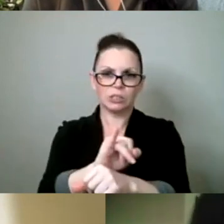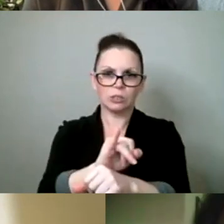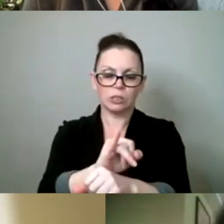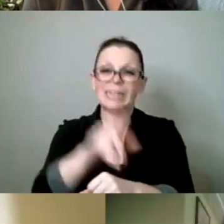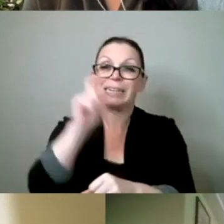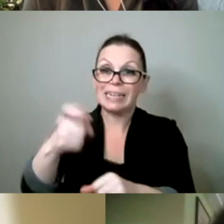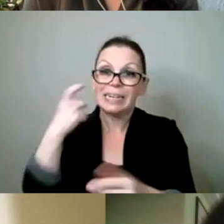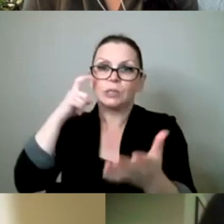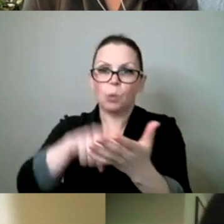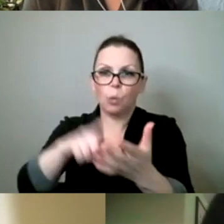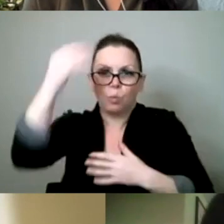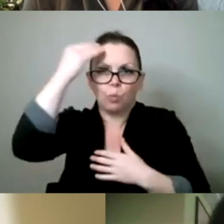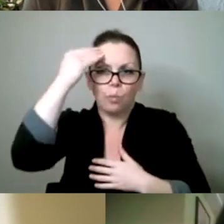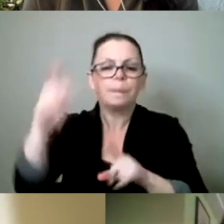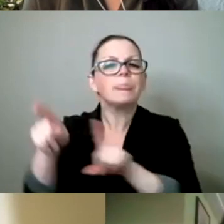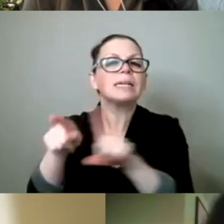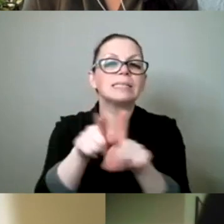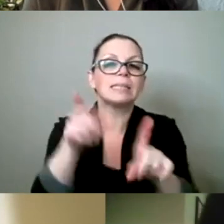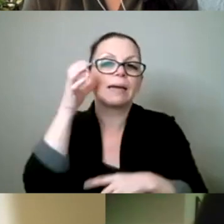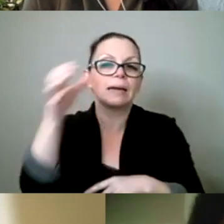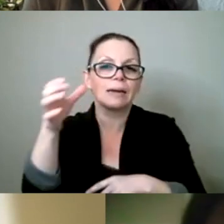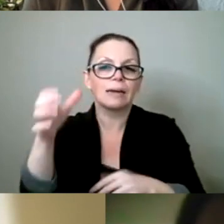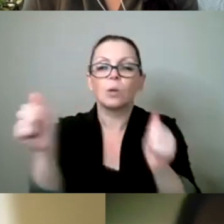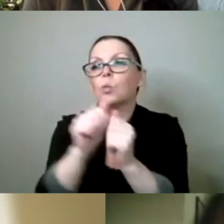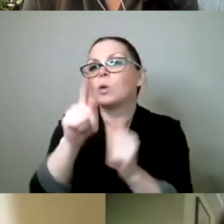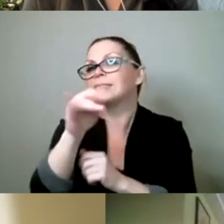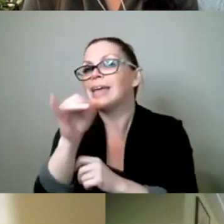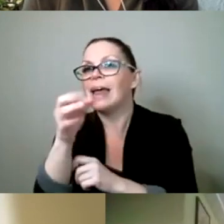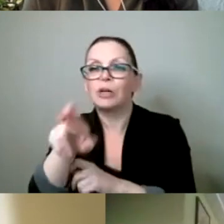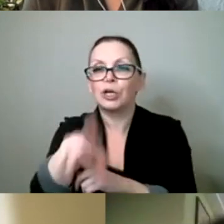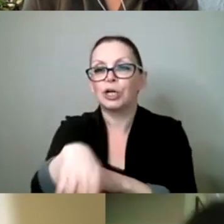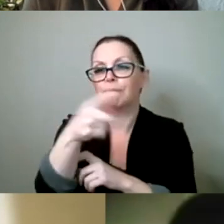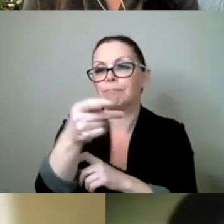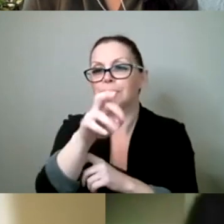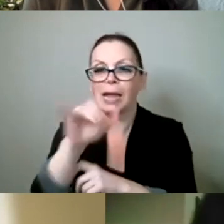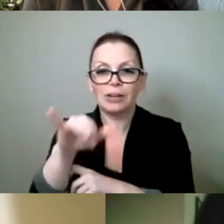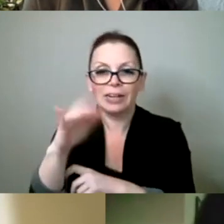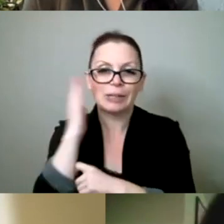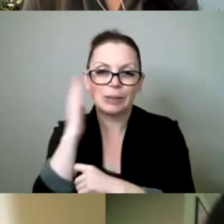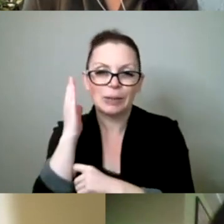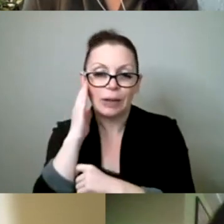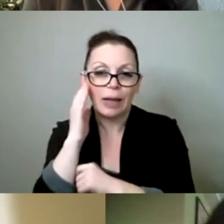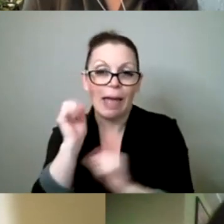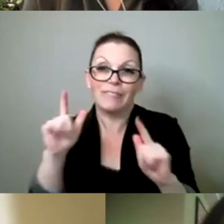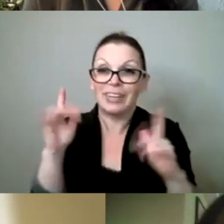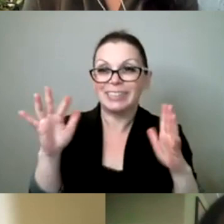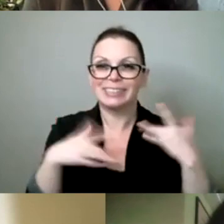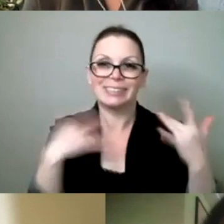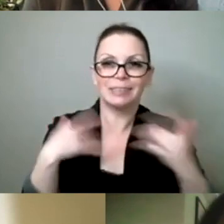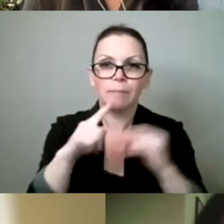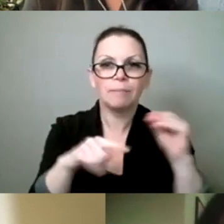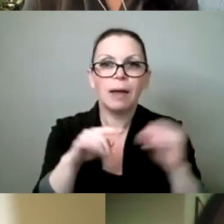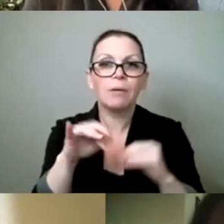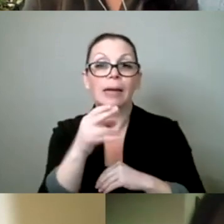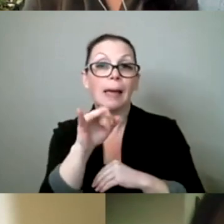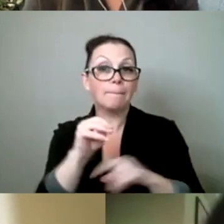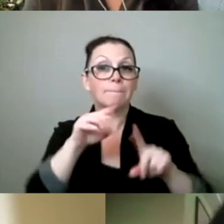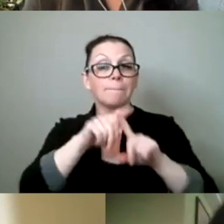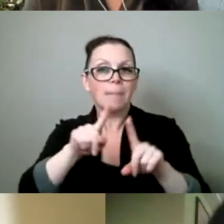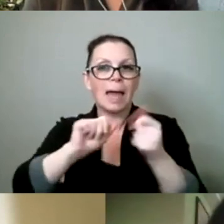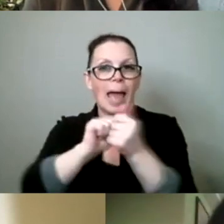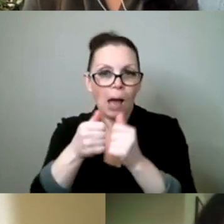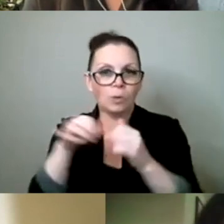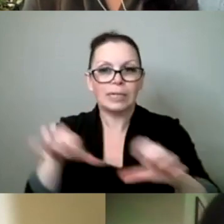notice, similar to like with Tyler Perry. I know the people like, oh, Ty Perry. But, you know, the way he did